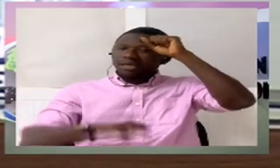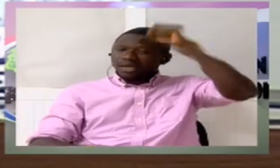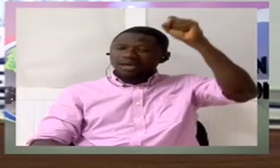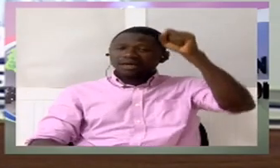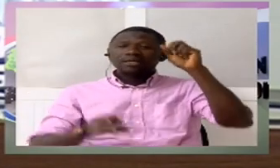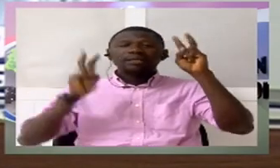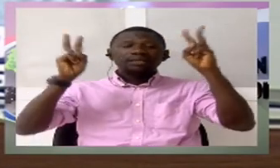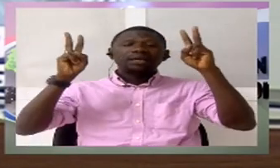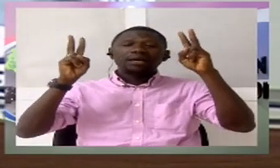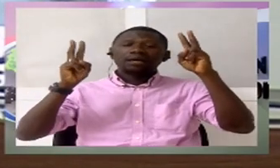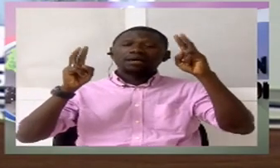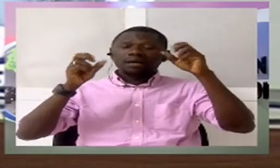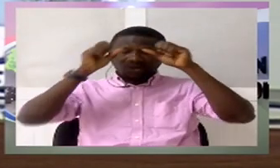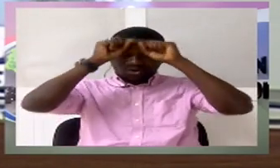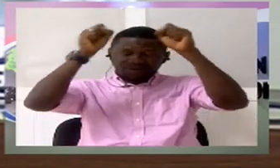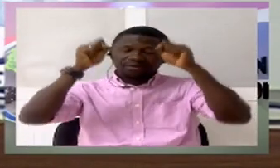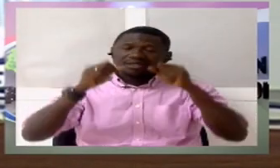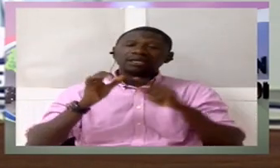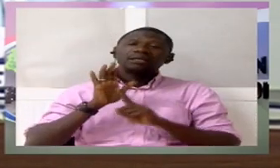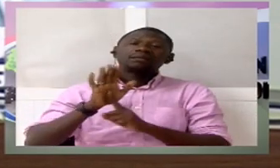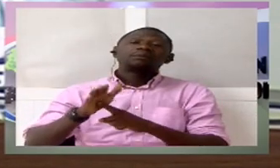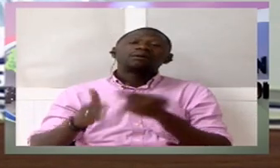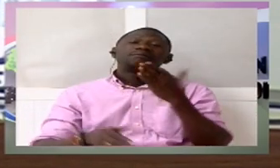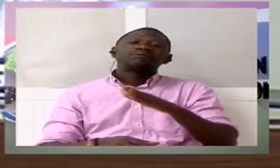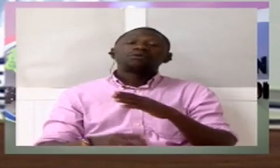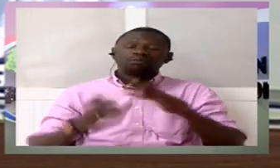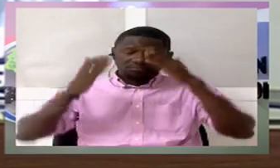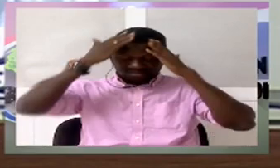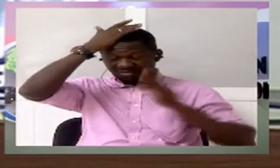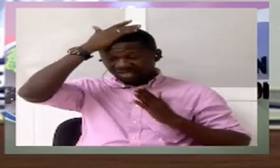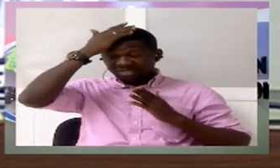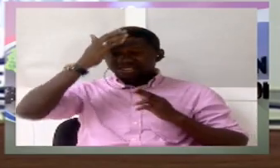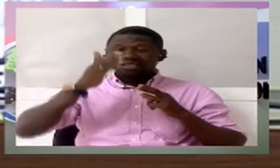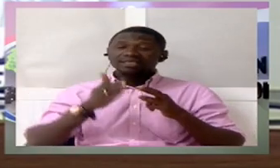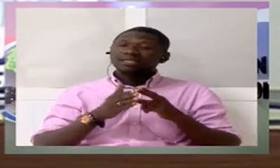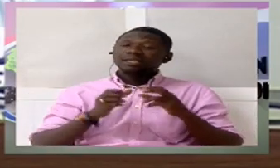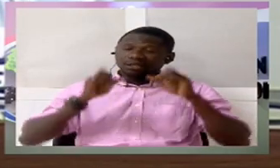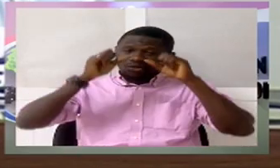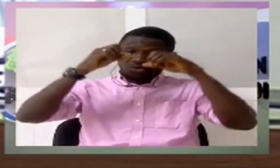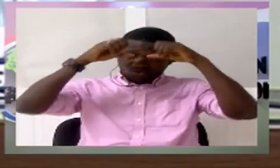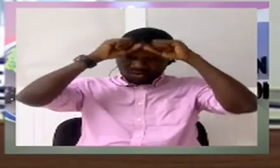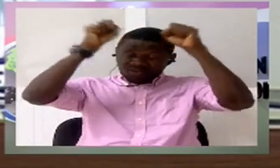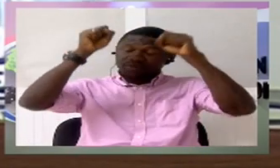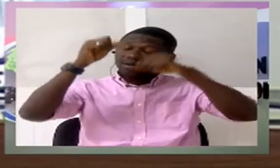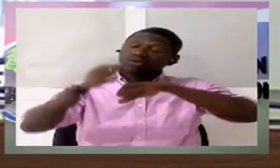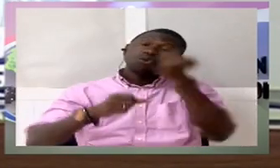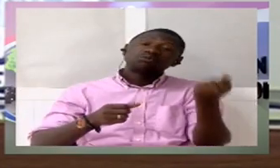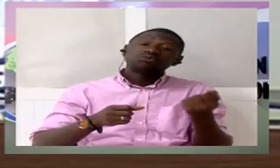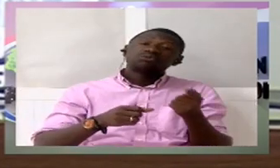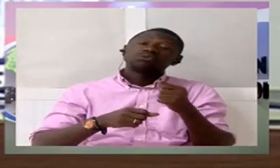administrations, that is, from military to civilian rule, at what stage did Baba